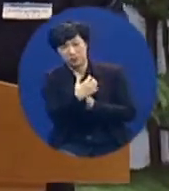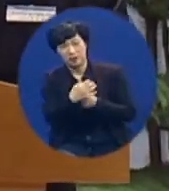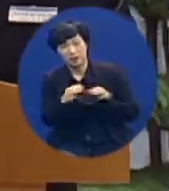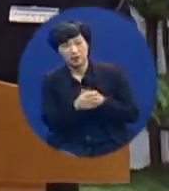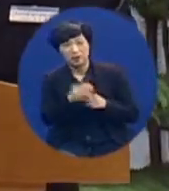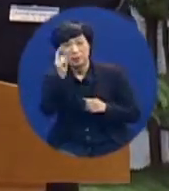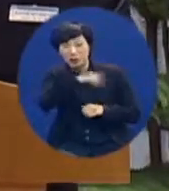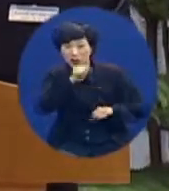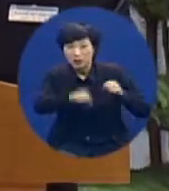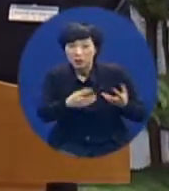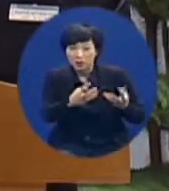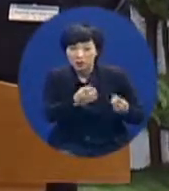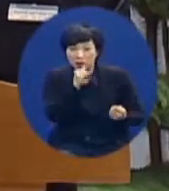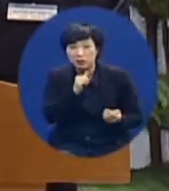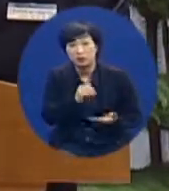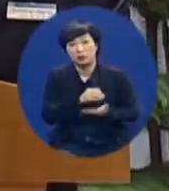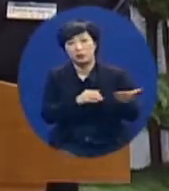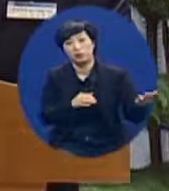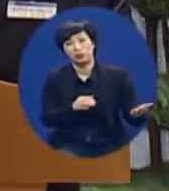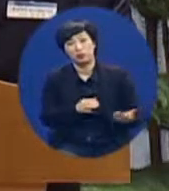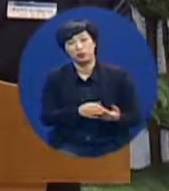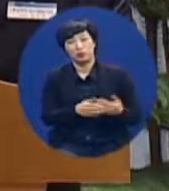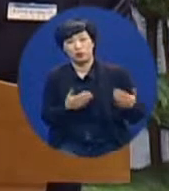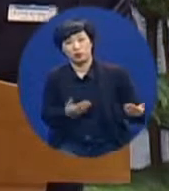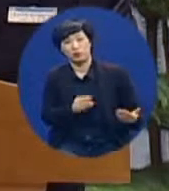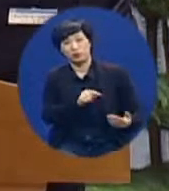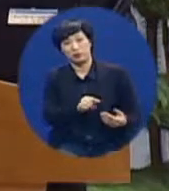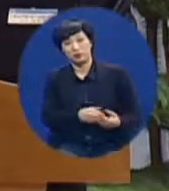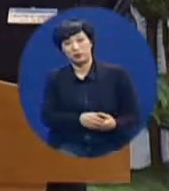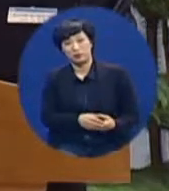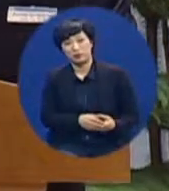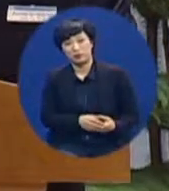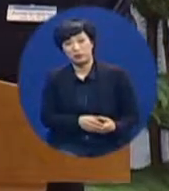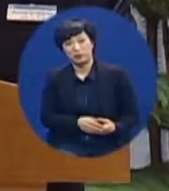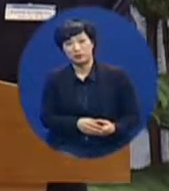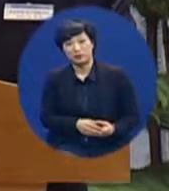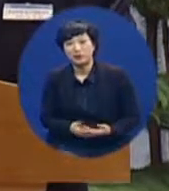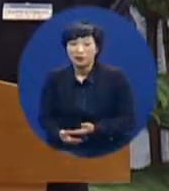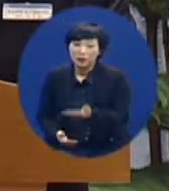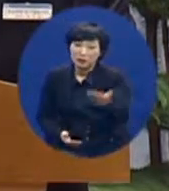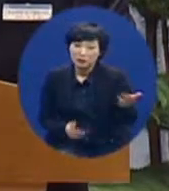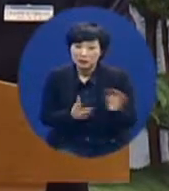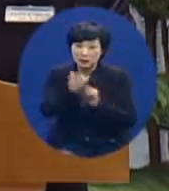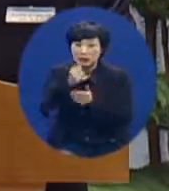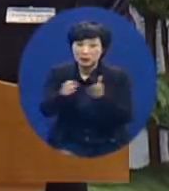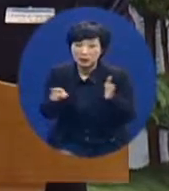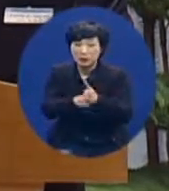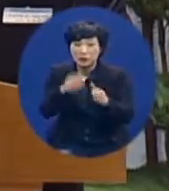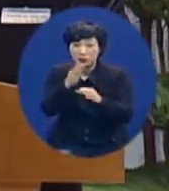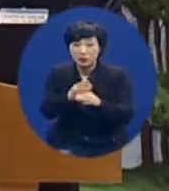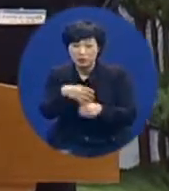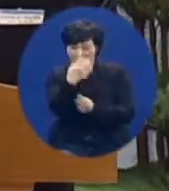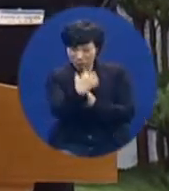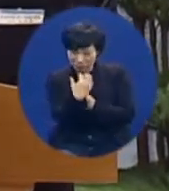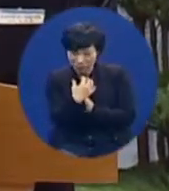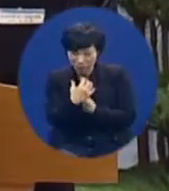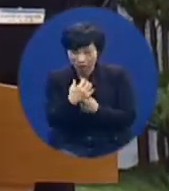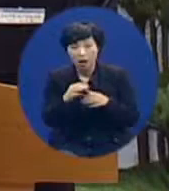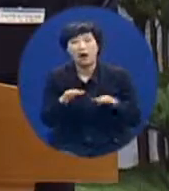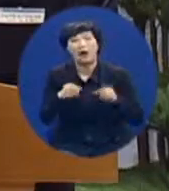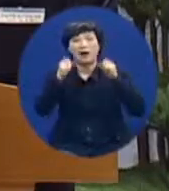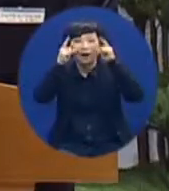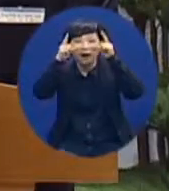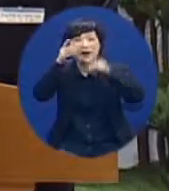Dear brothers and sisters, if you are persecuted believing in Jesus, give thanks to